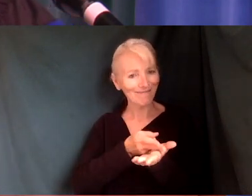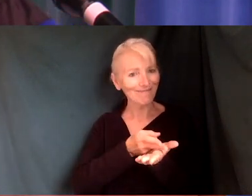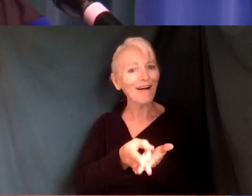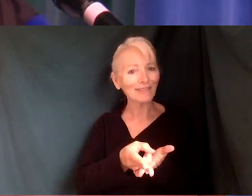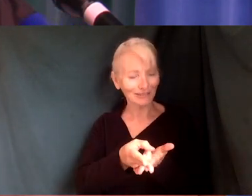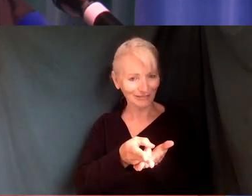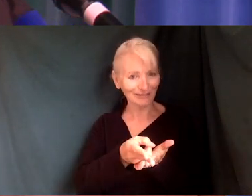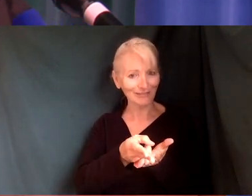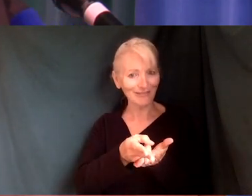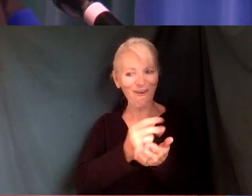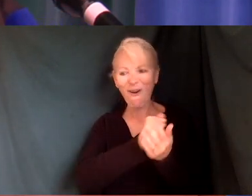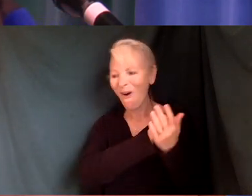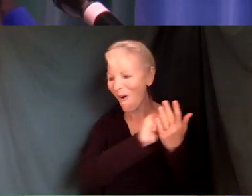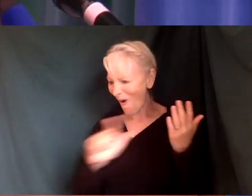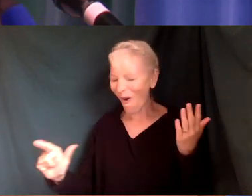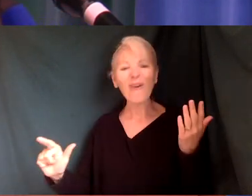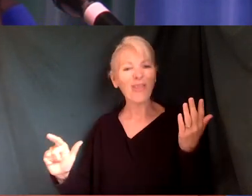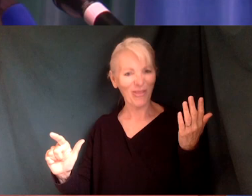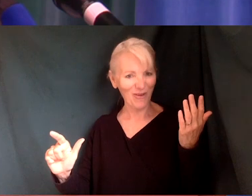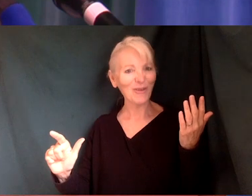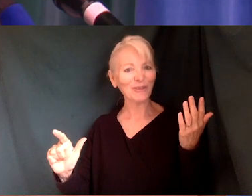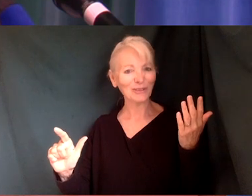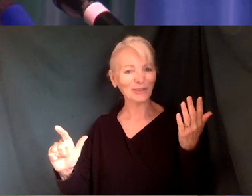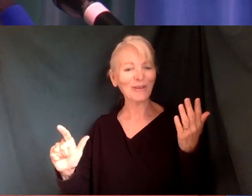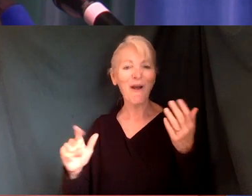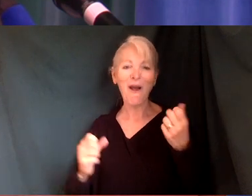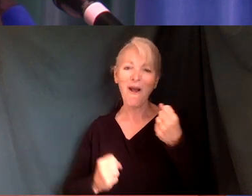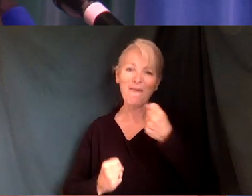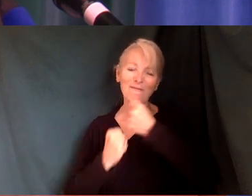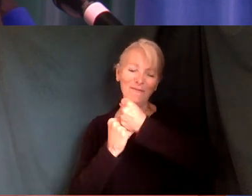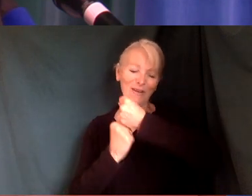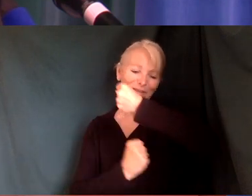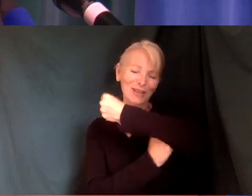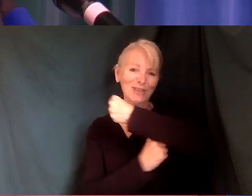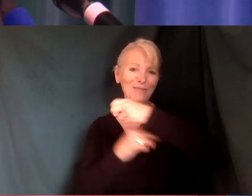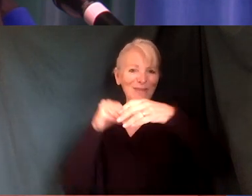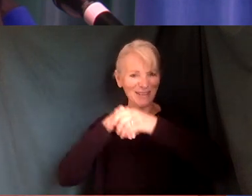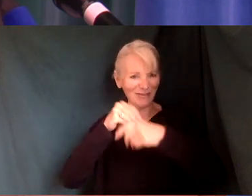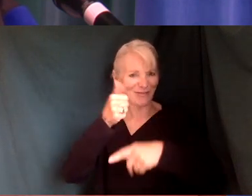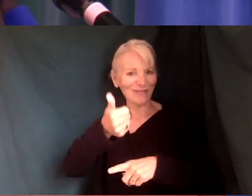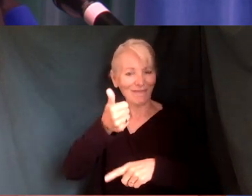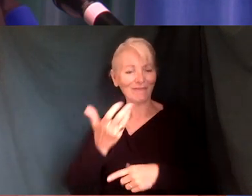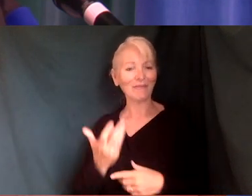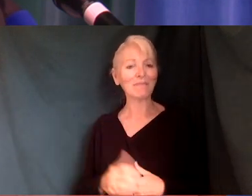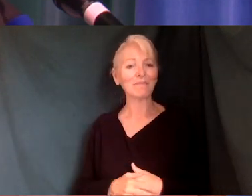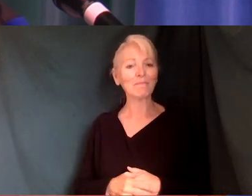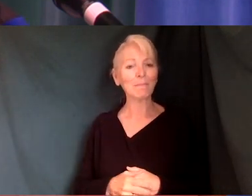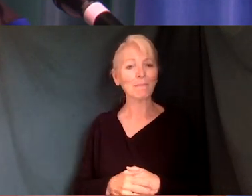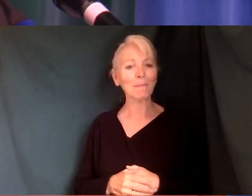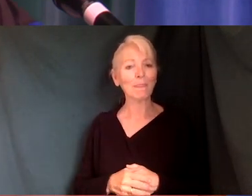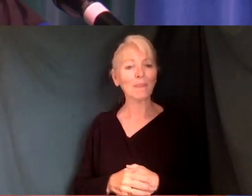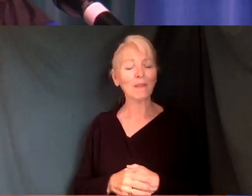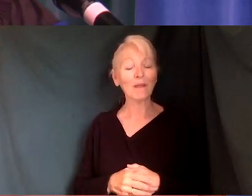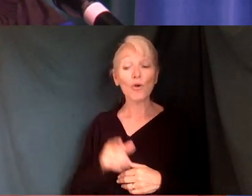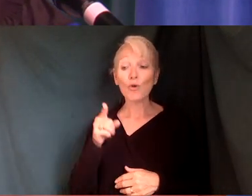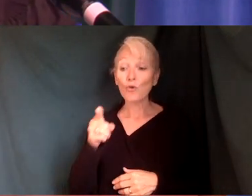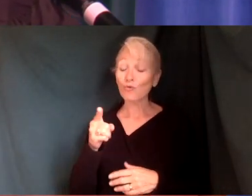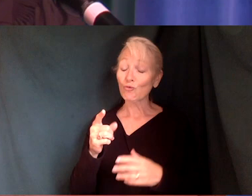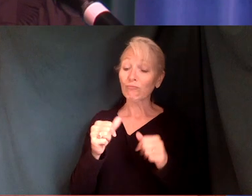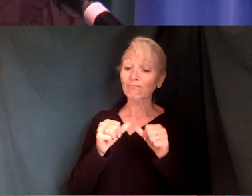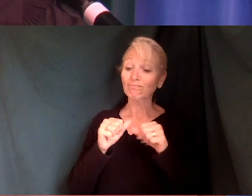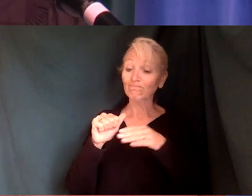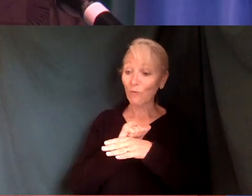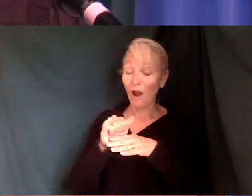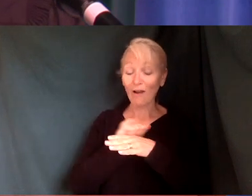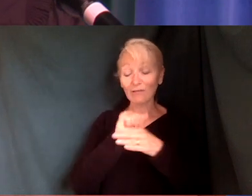sincerity. These character qualities have become the foundation of who you are. As you continue to practice these